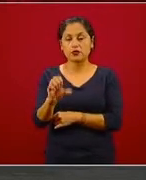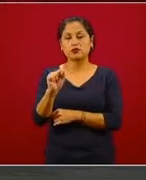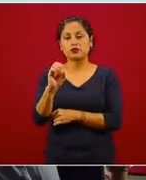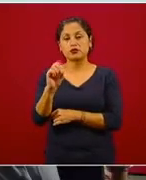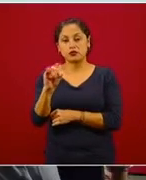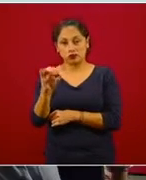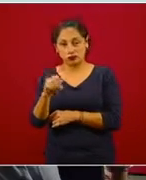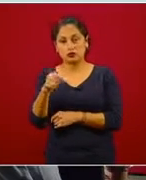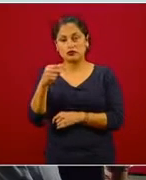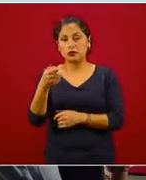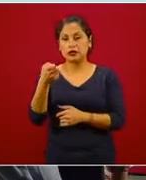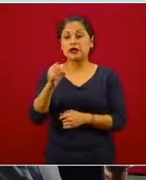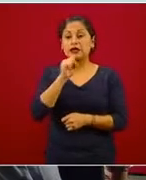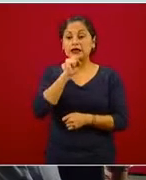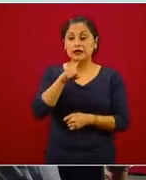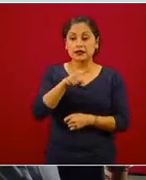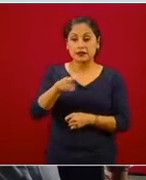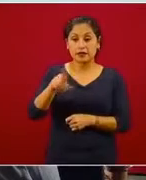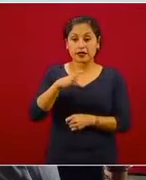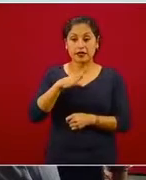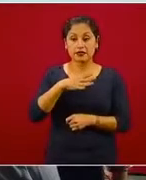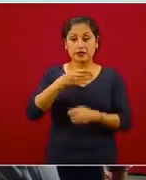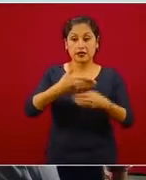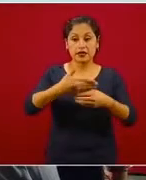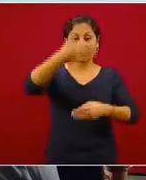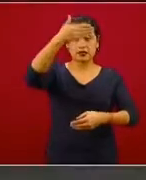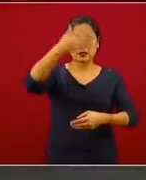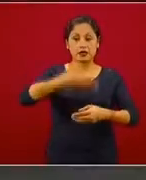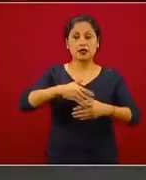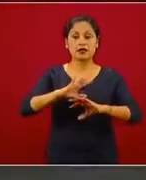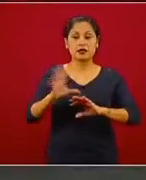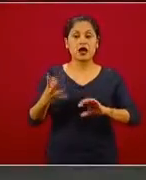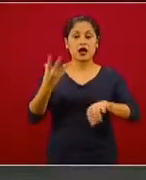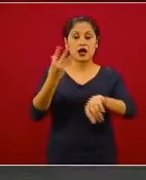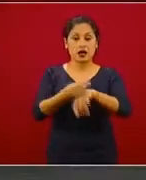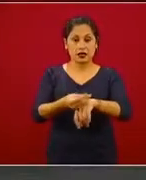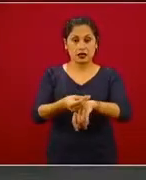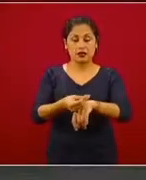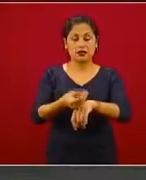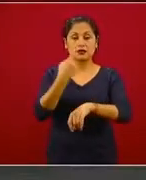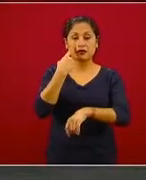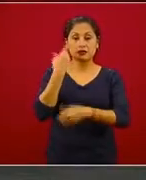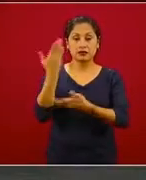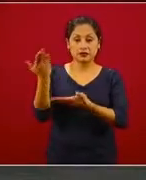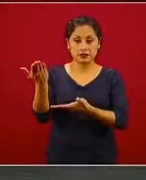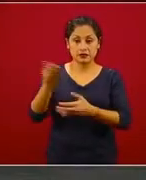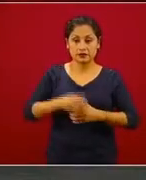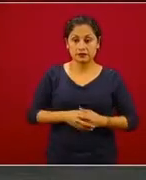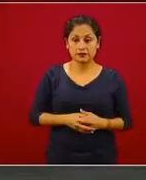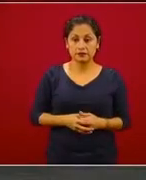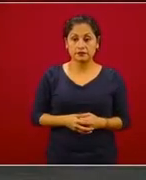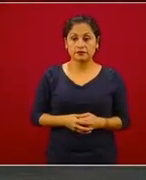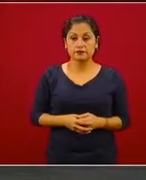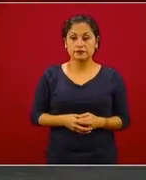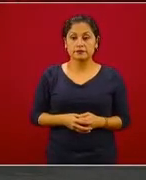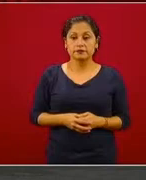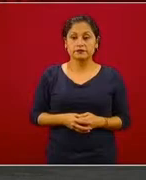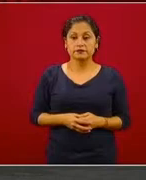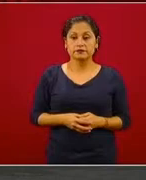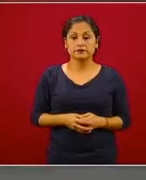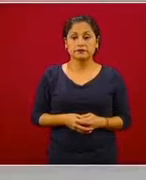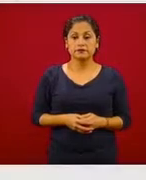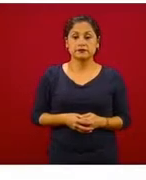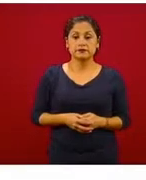with some chloride. You can see here as well some of these barriers that have been already put